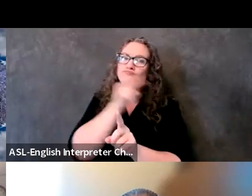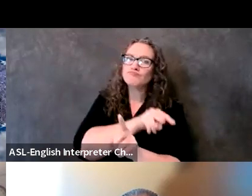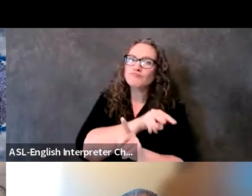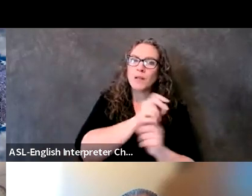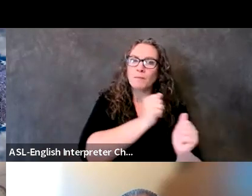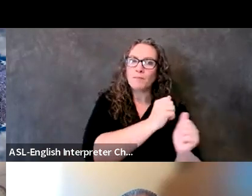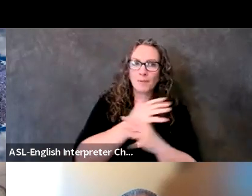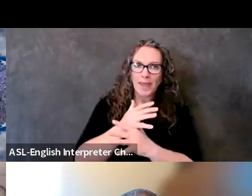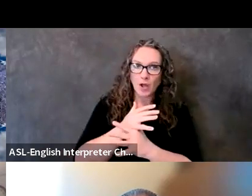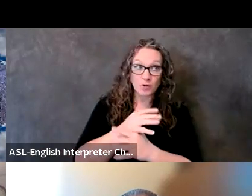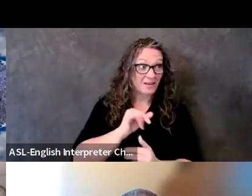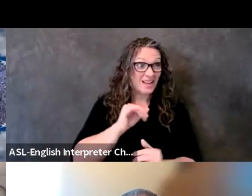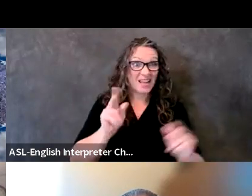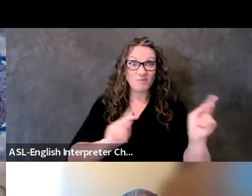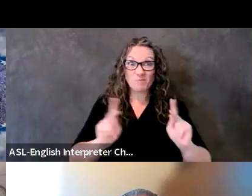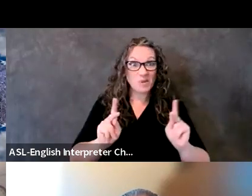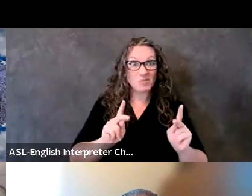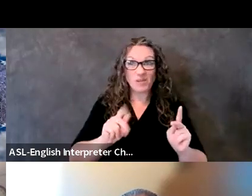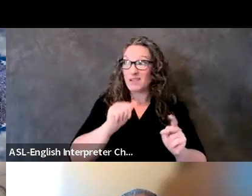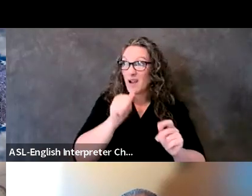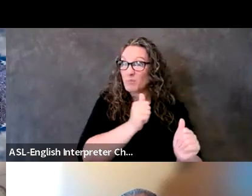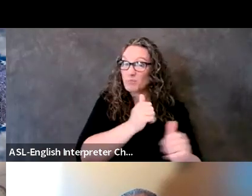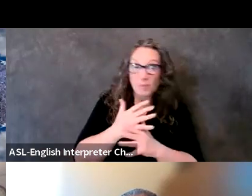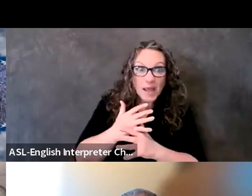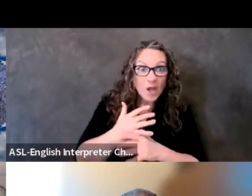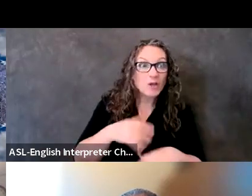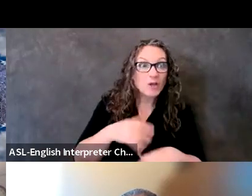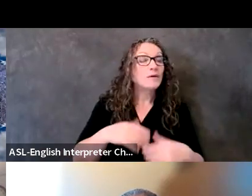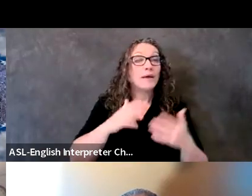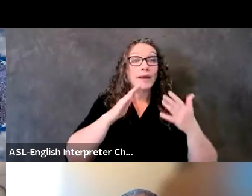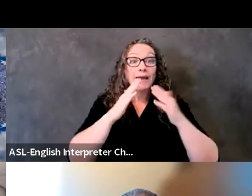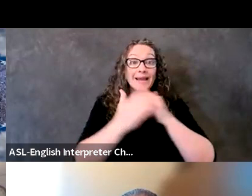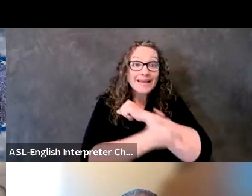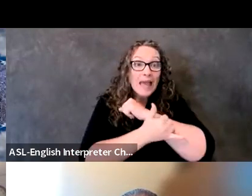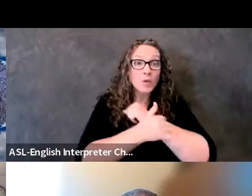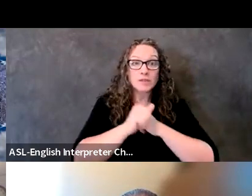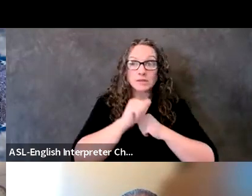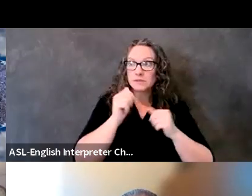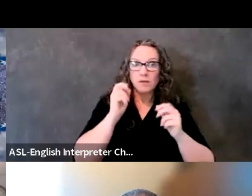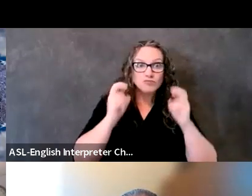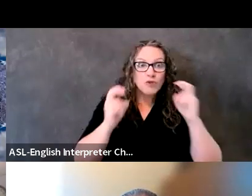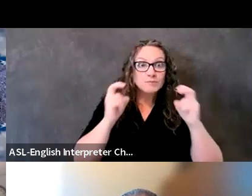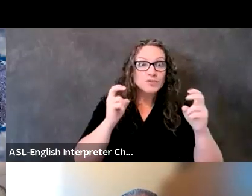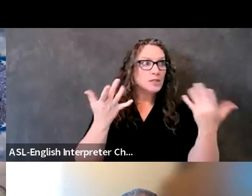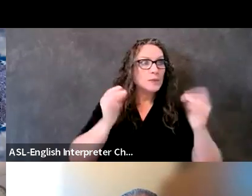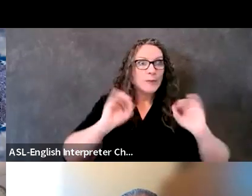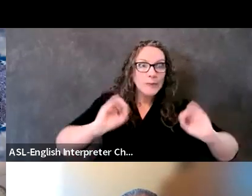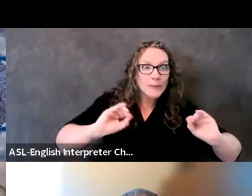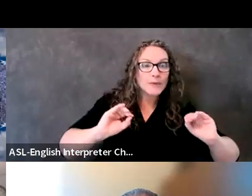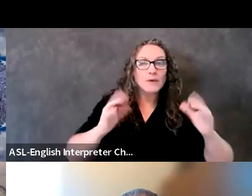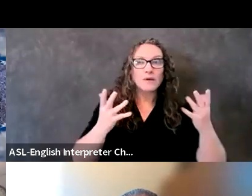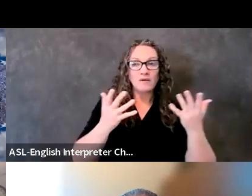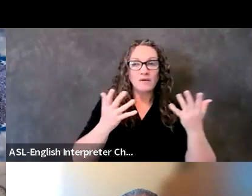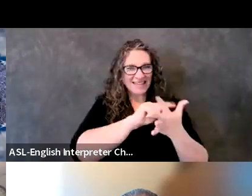people aren't prepared to evacuate, if counties aren't prepared for transportation, if we don't have all those pieces in place, having